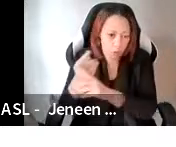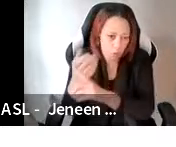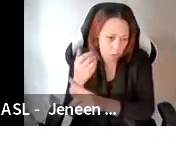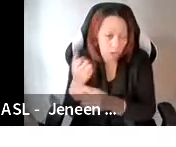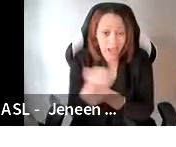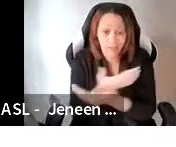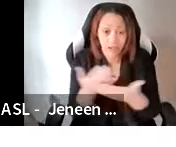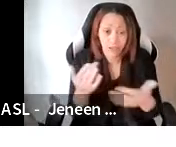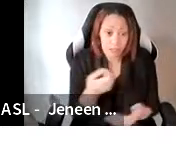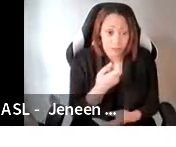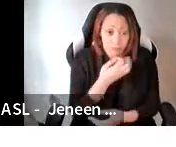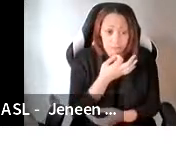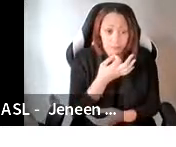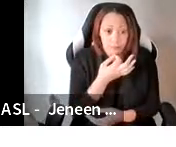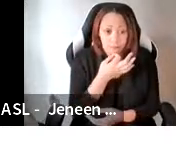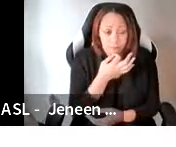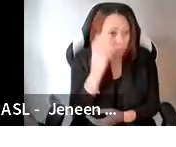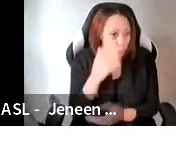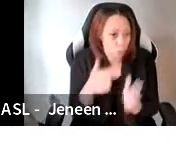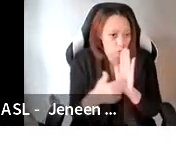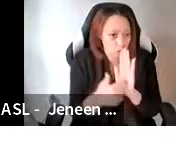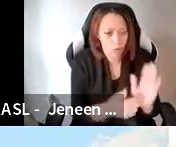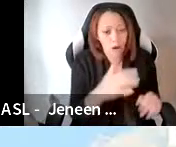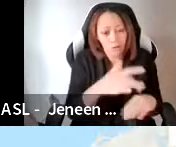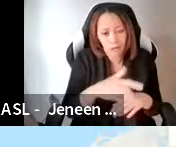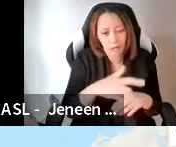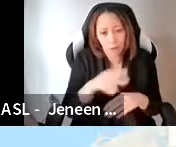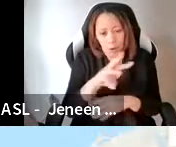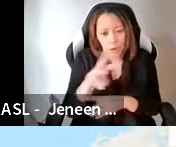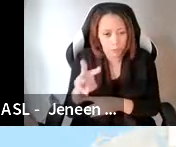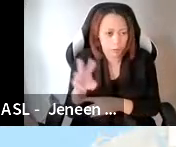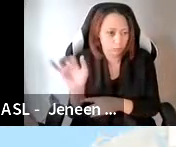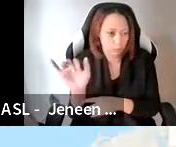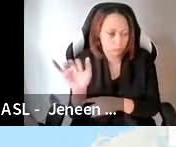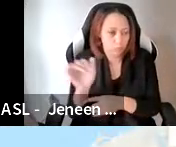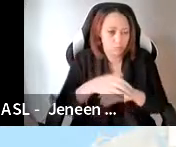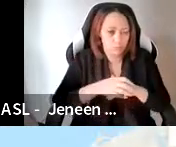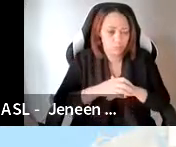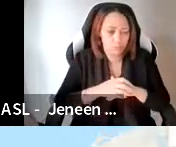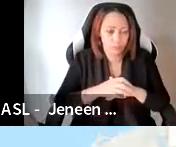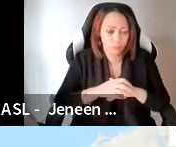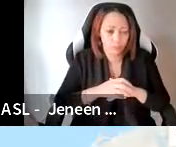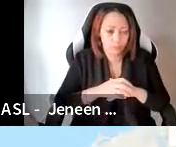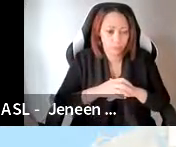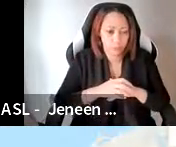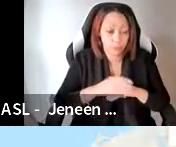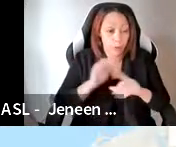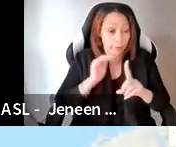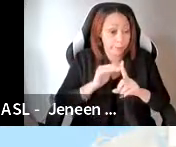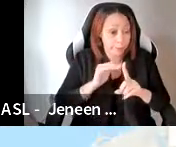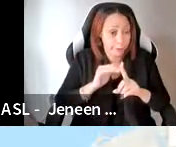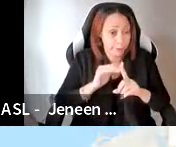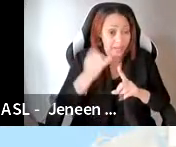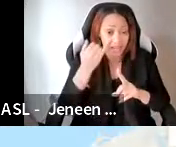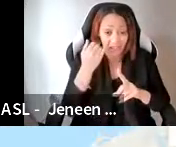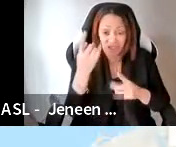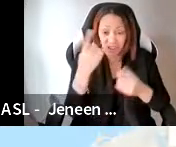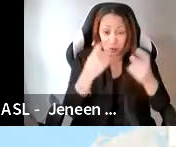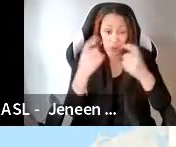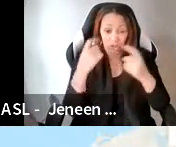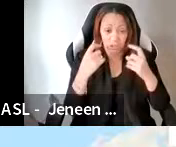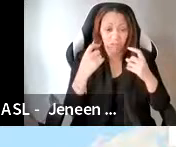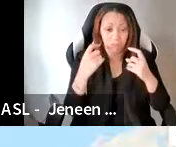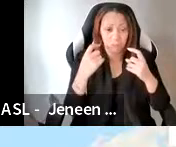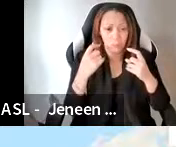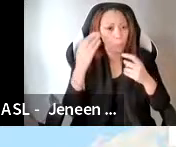show you is also available on the website for you to explore. And as a reminder, if you have any questions, we know